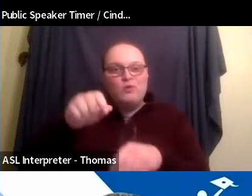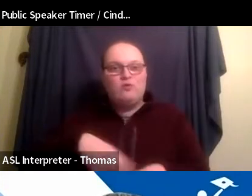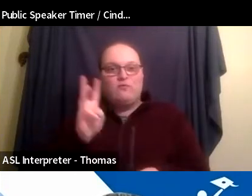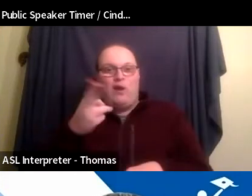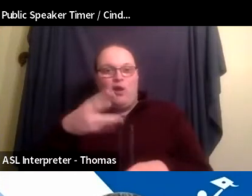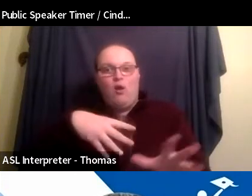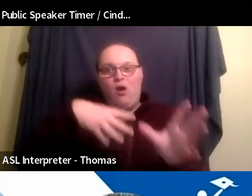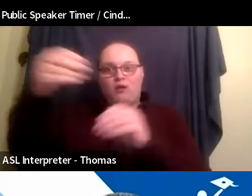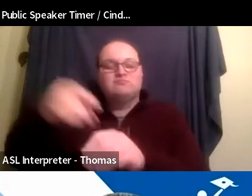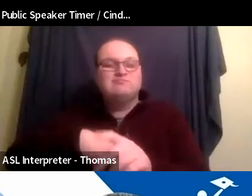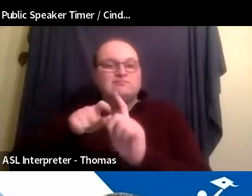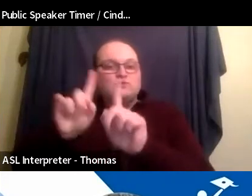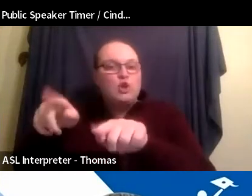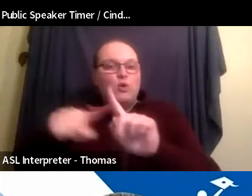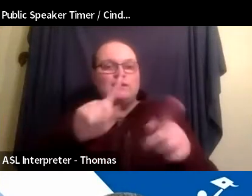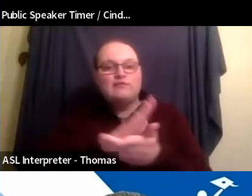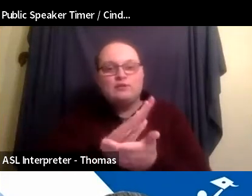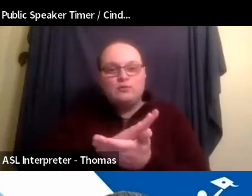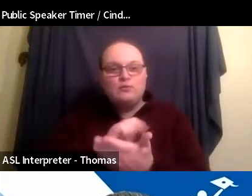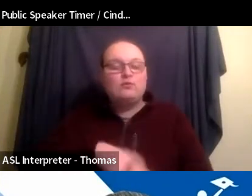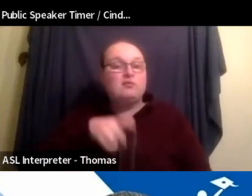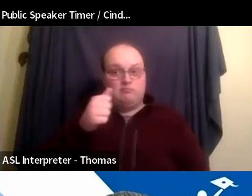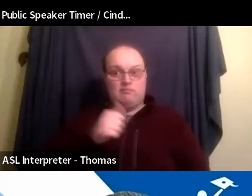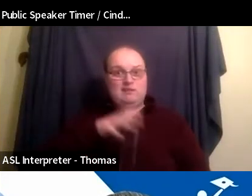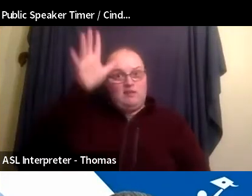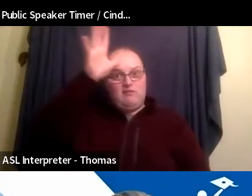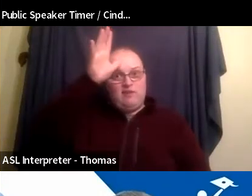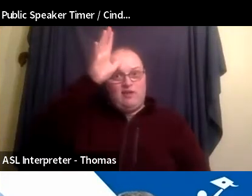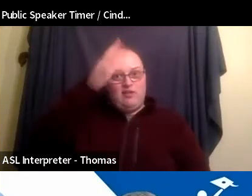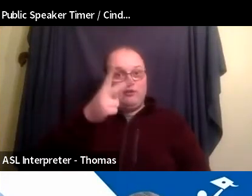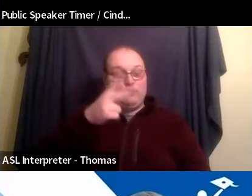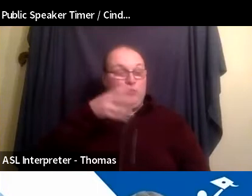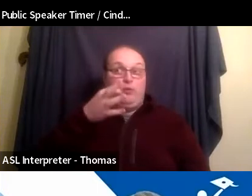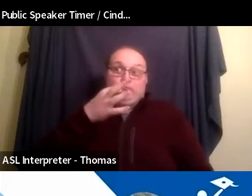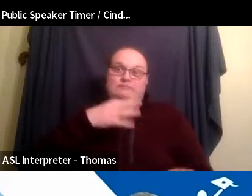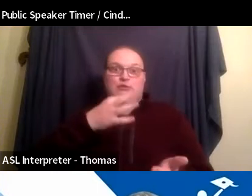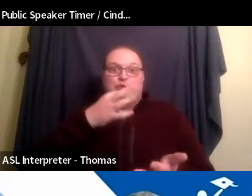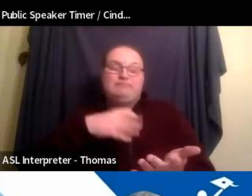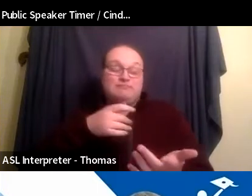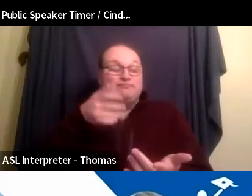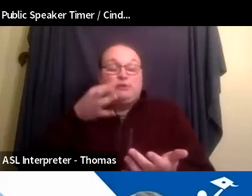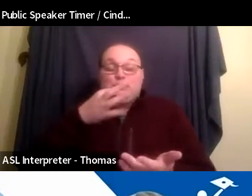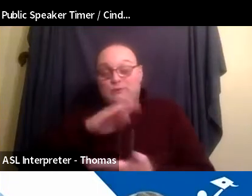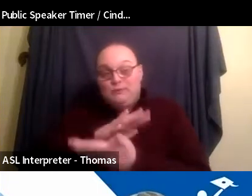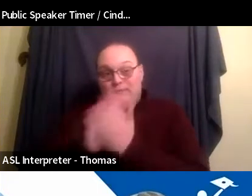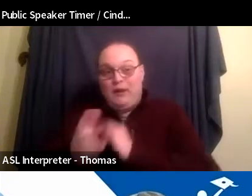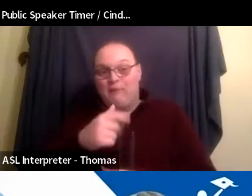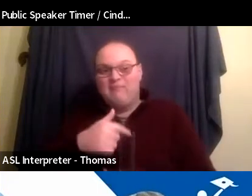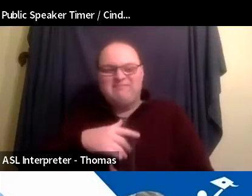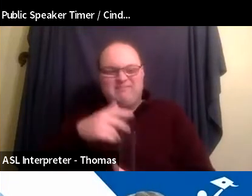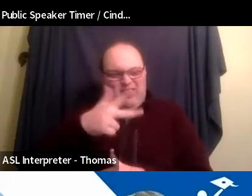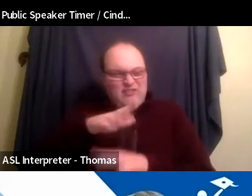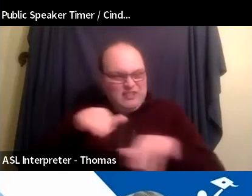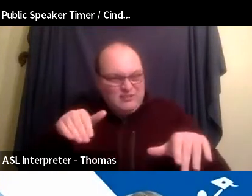other neighboring schools. As a father of 2, soon to be 3 students who are going to Whitehall, I am